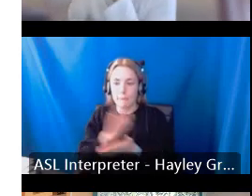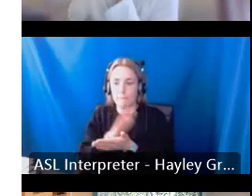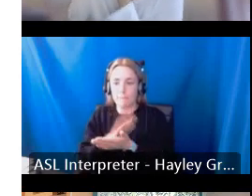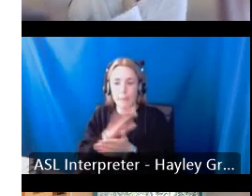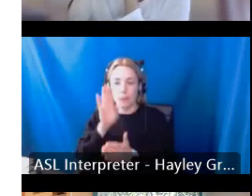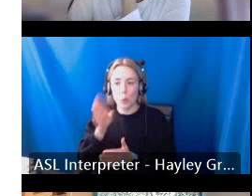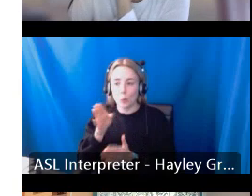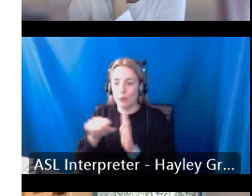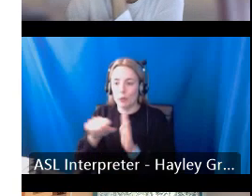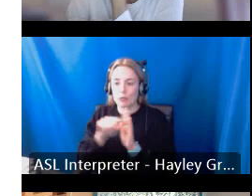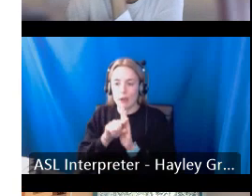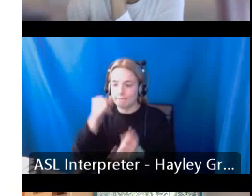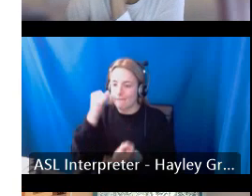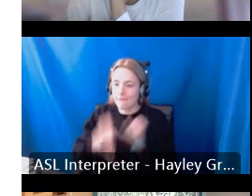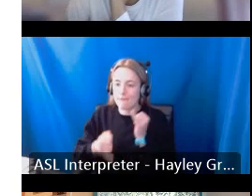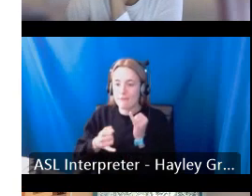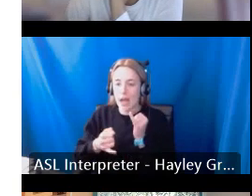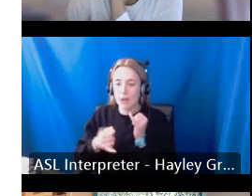that.